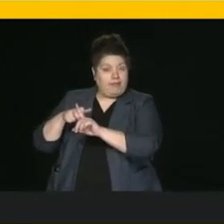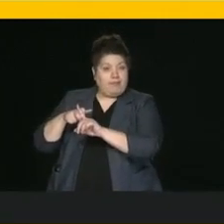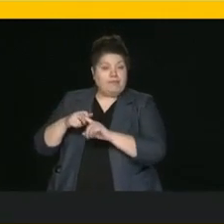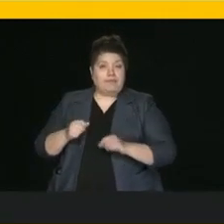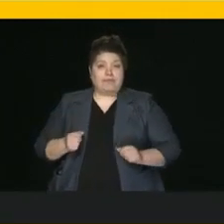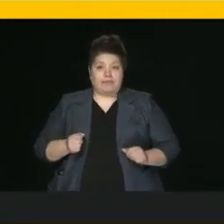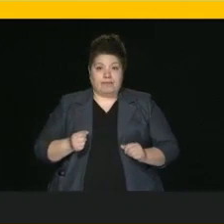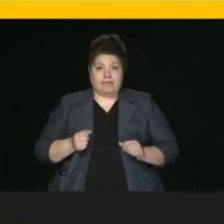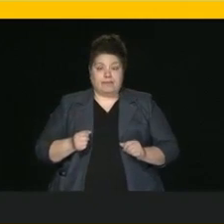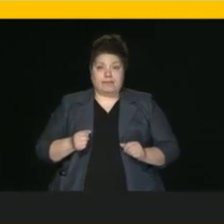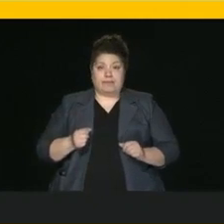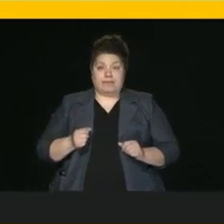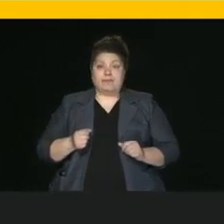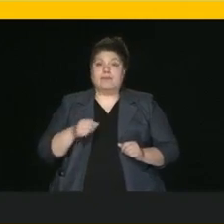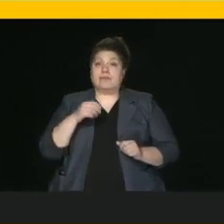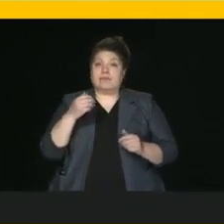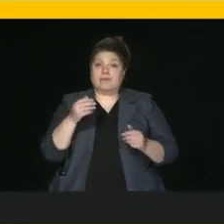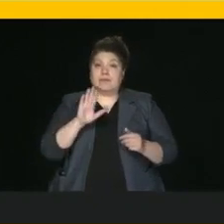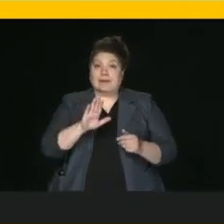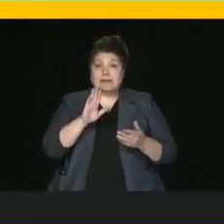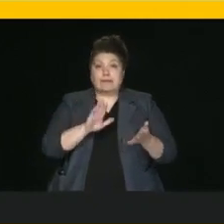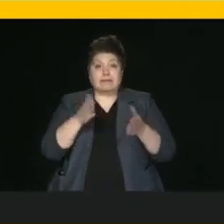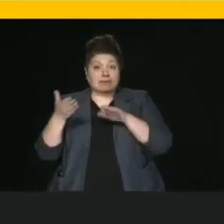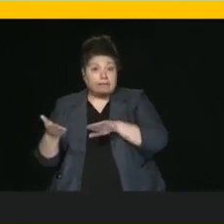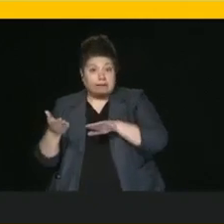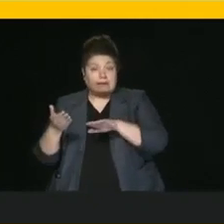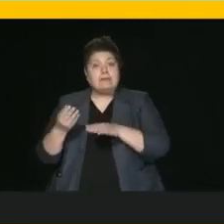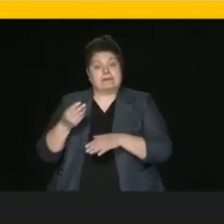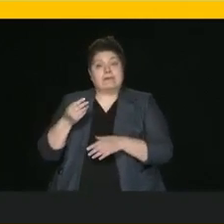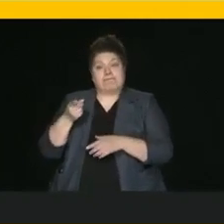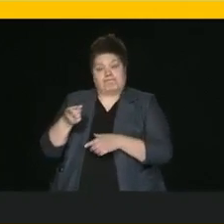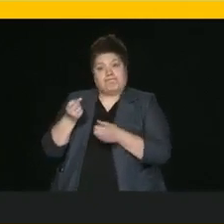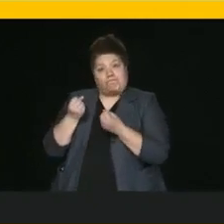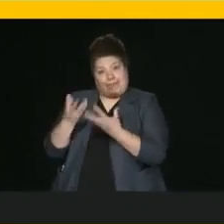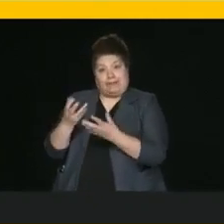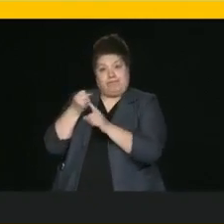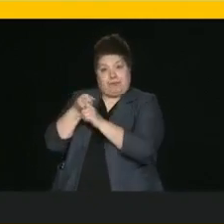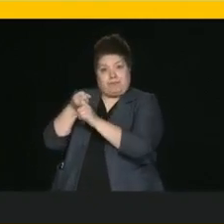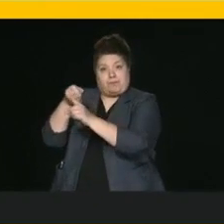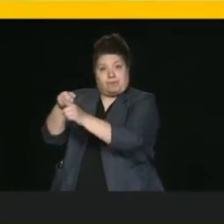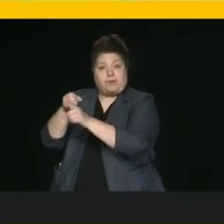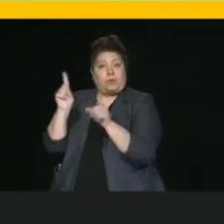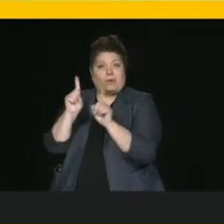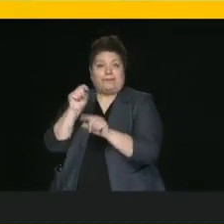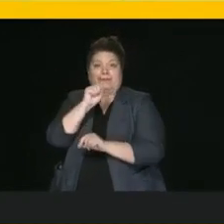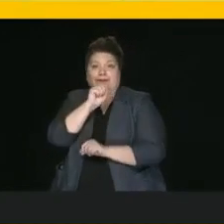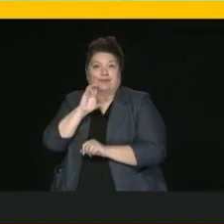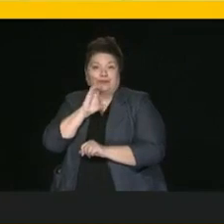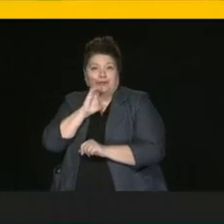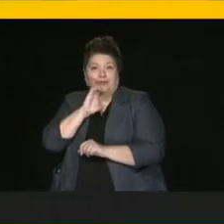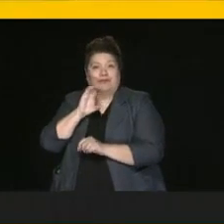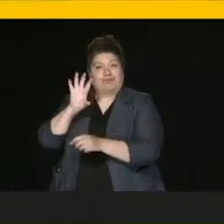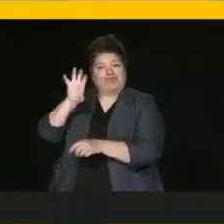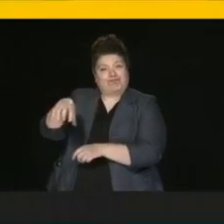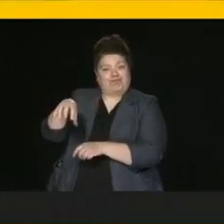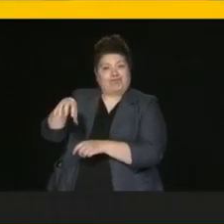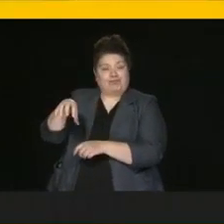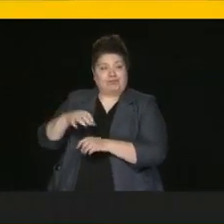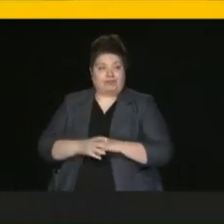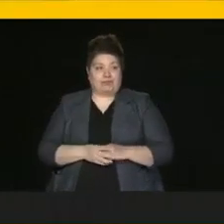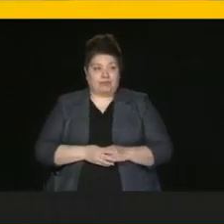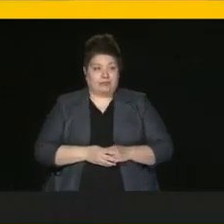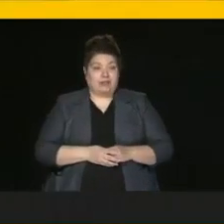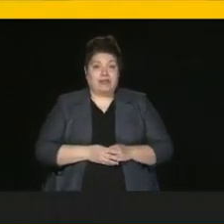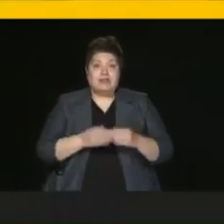of death in long-term care facilities that we are tracking. So slide 7. The impact of the